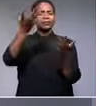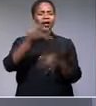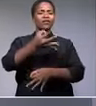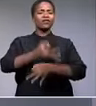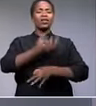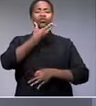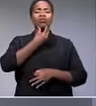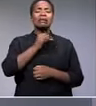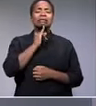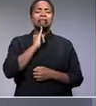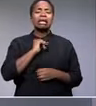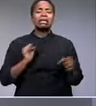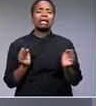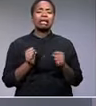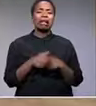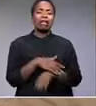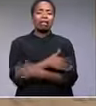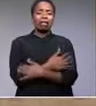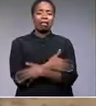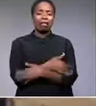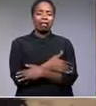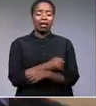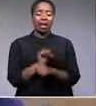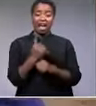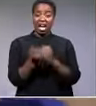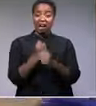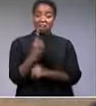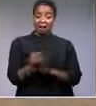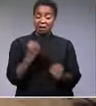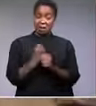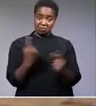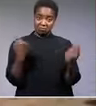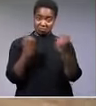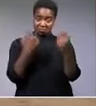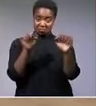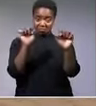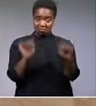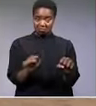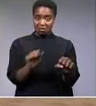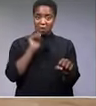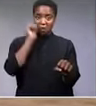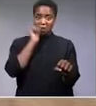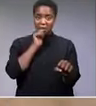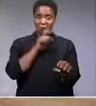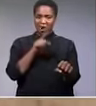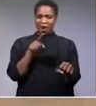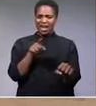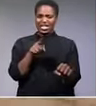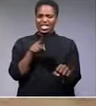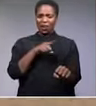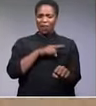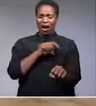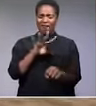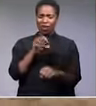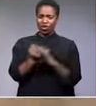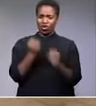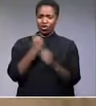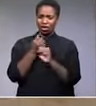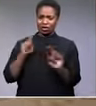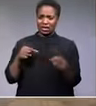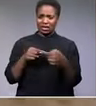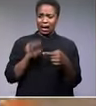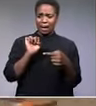some icy waters today. The annual dip in the lake is a tradition, of course, for them. The Berlin Seals have been doing it for nearly 40 years. This year, the water